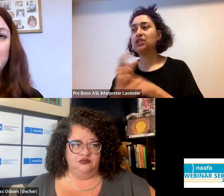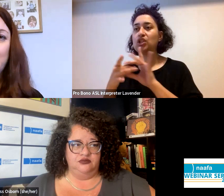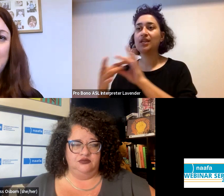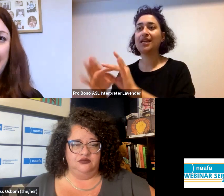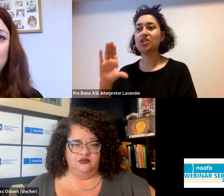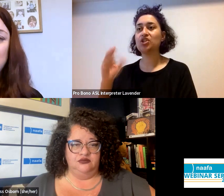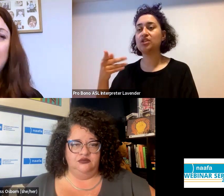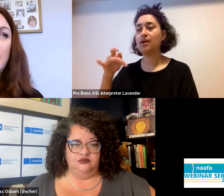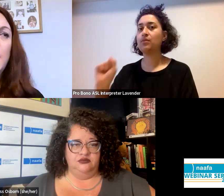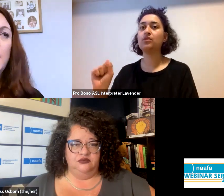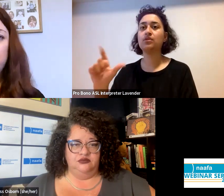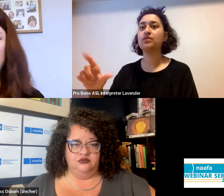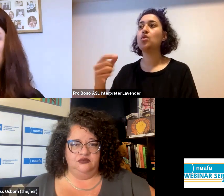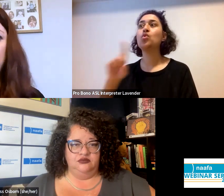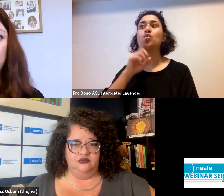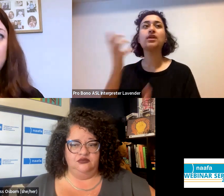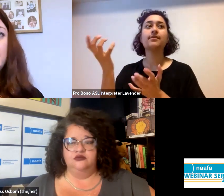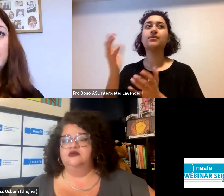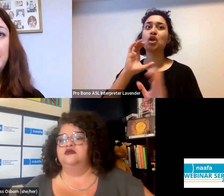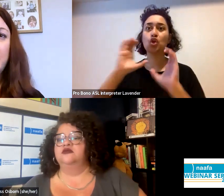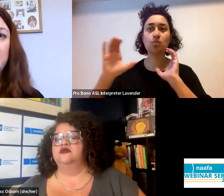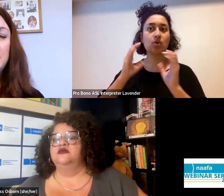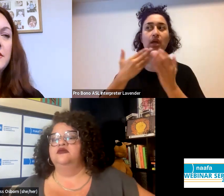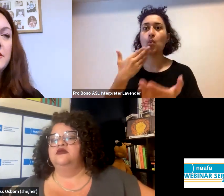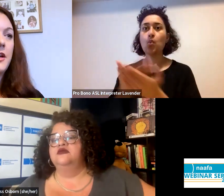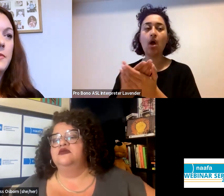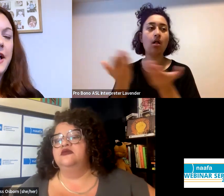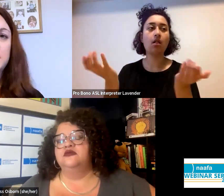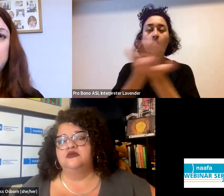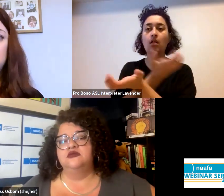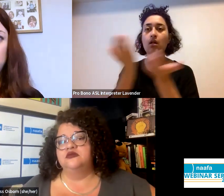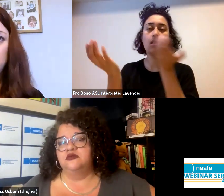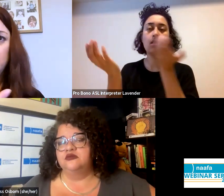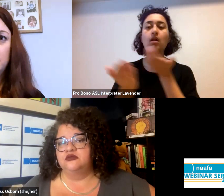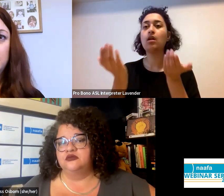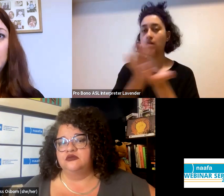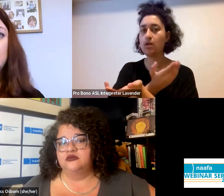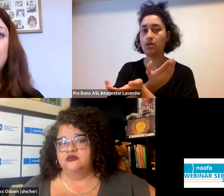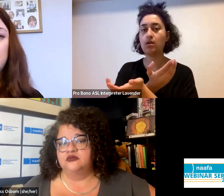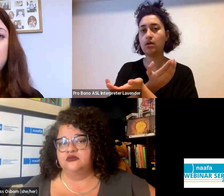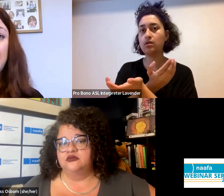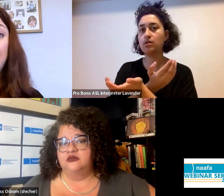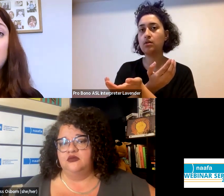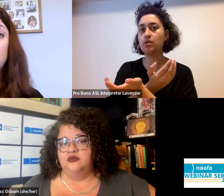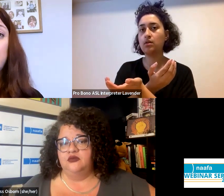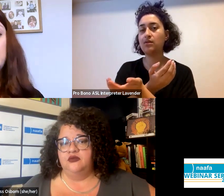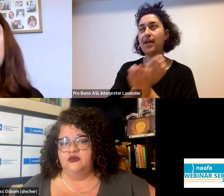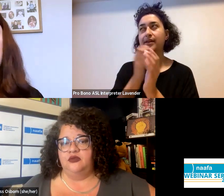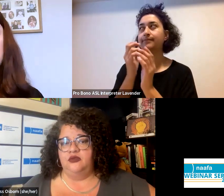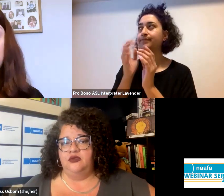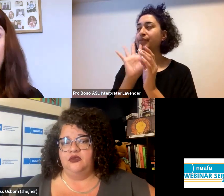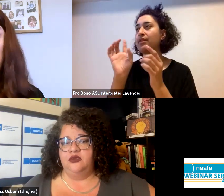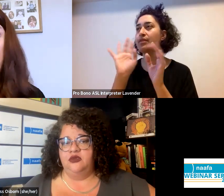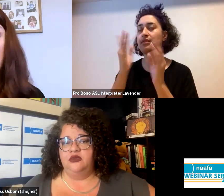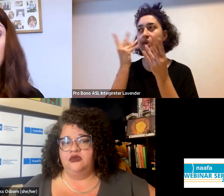have really good communication between each other as in terms of the care of the people